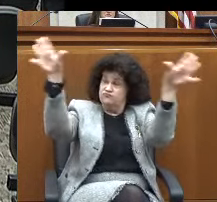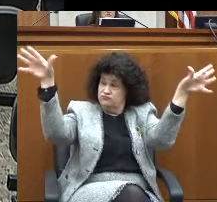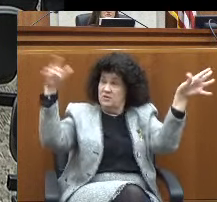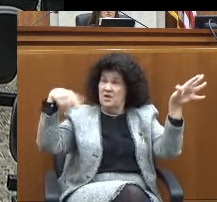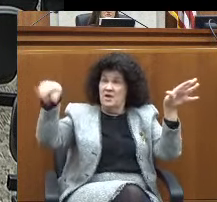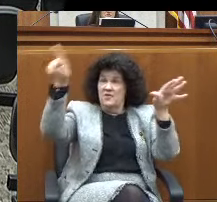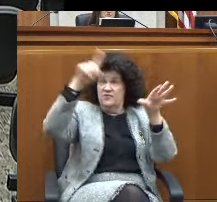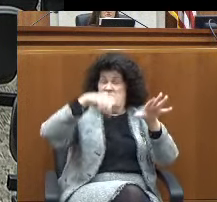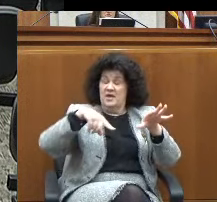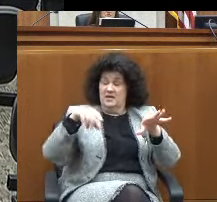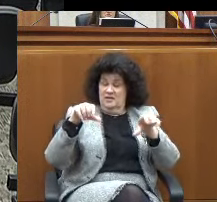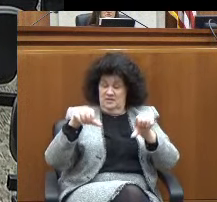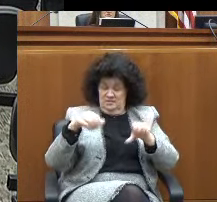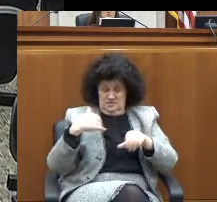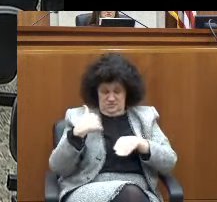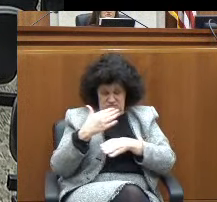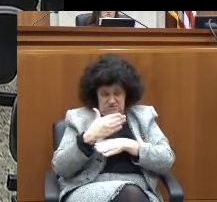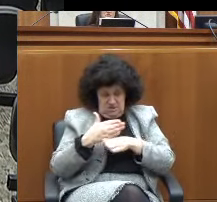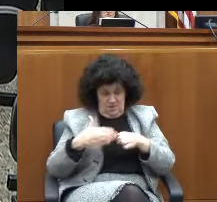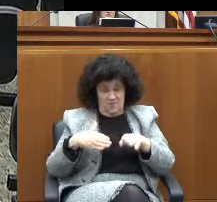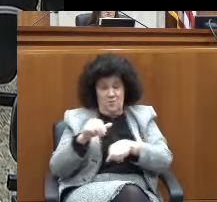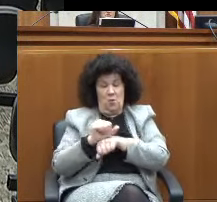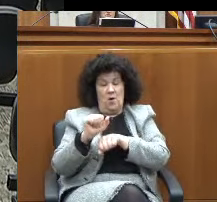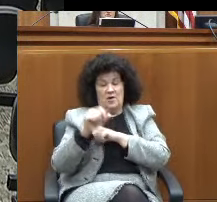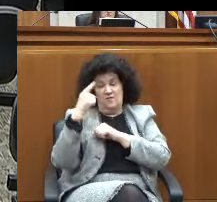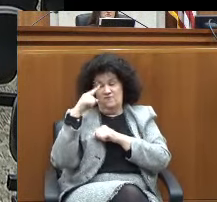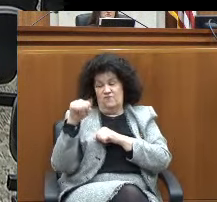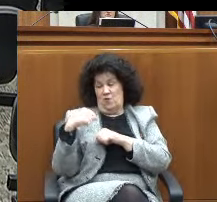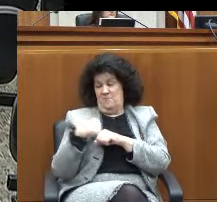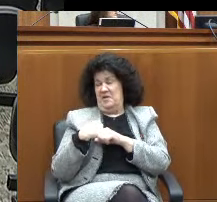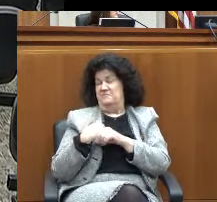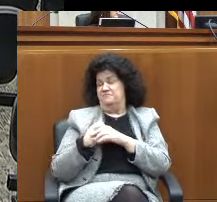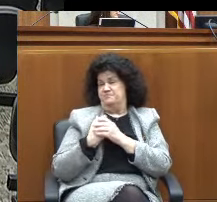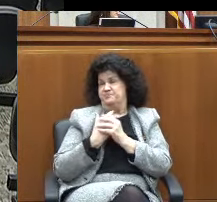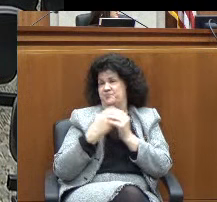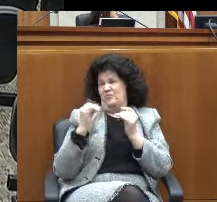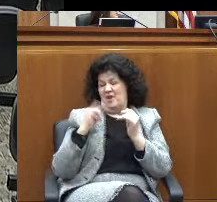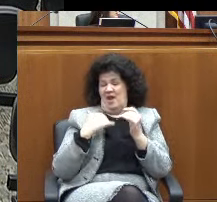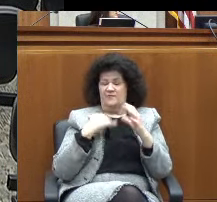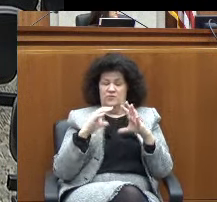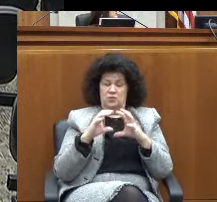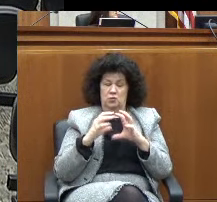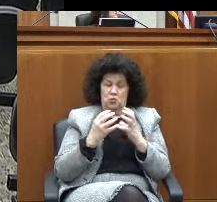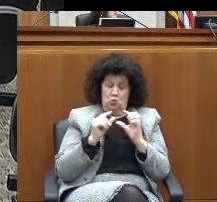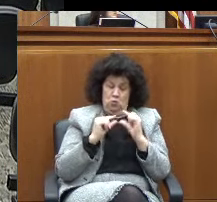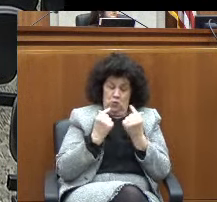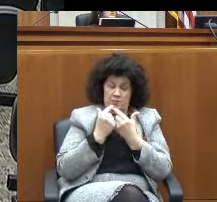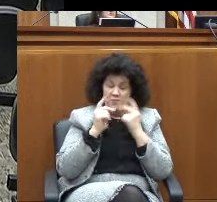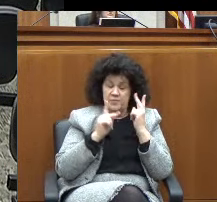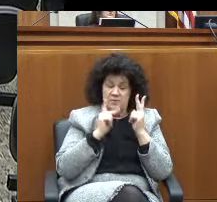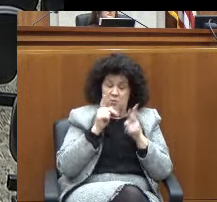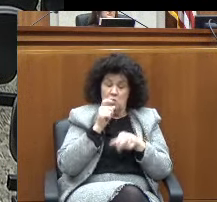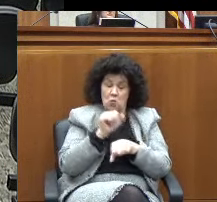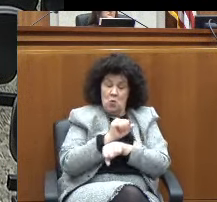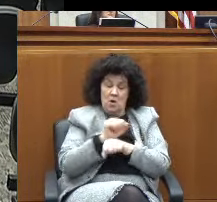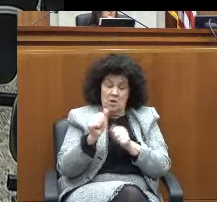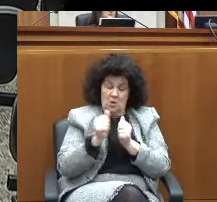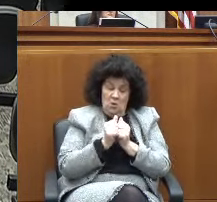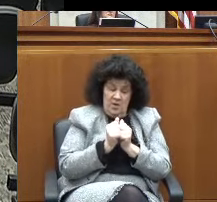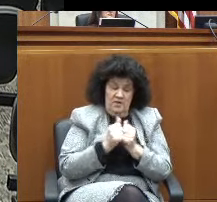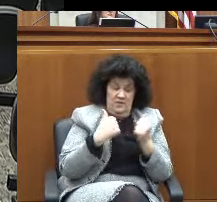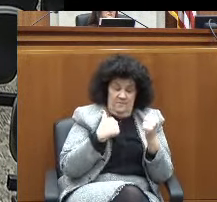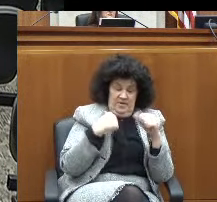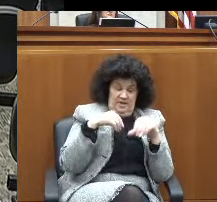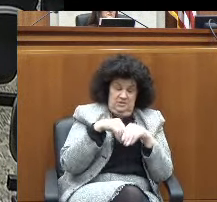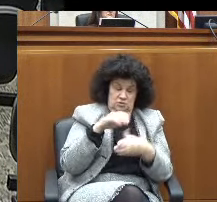been able to do some of the legwork for me. And then I have a group of people, a core group of people working with me in the school system too, that are at the